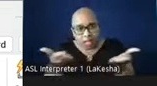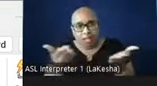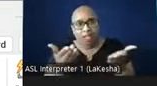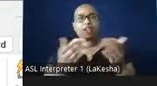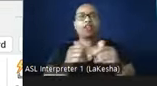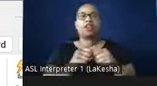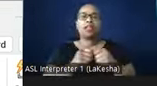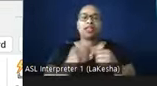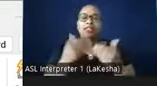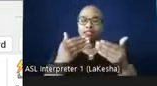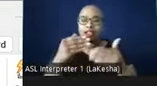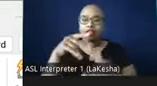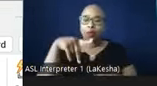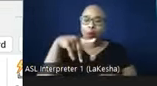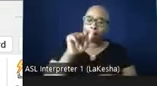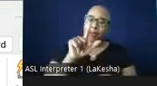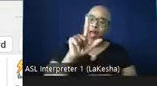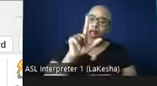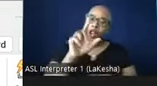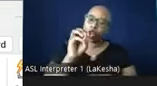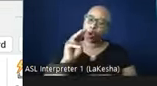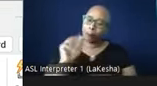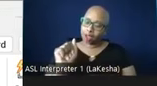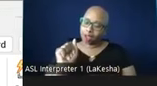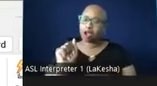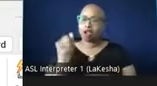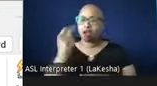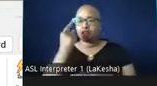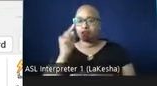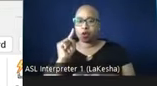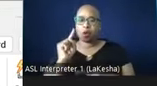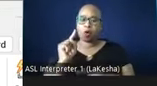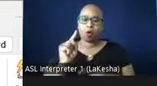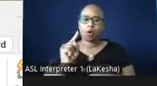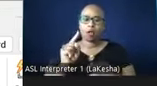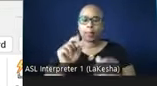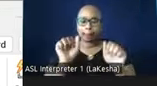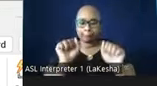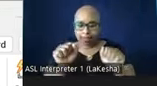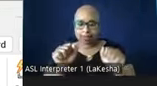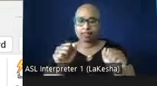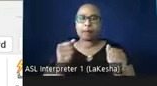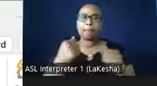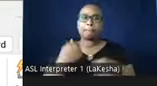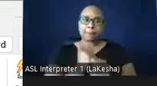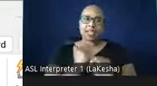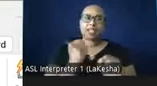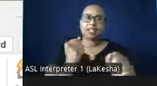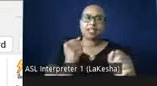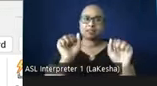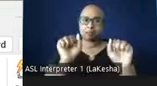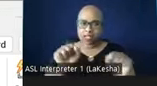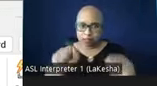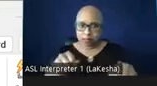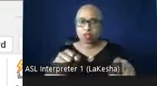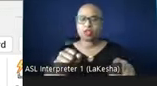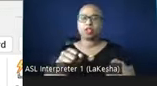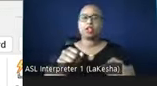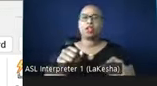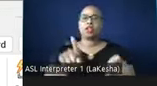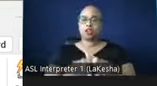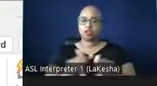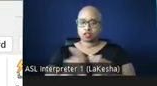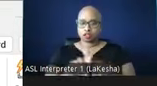for making this all possible. And to our attendees, really appreciate your participation this summer.